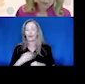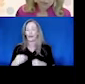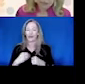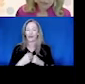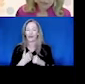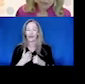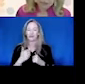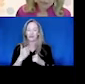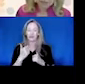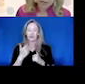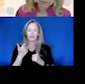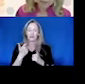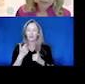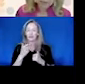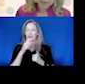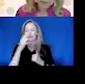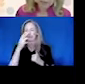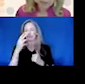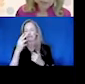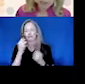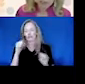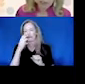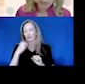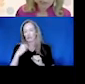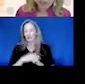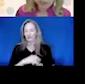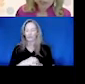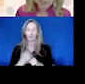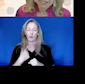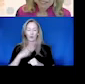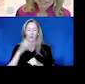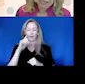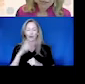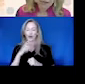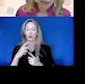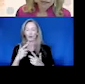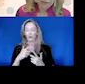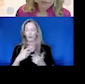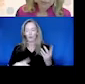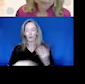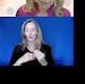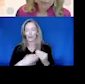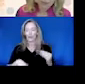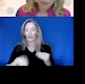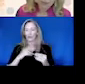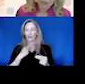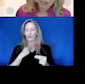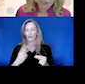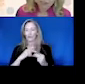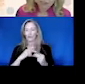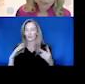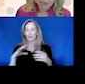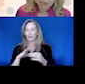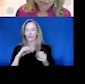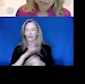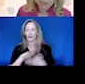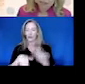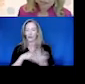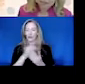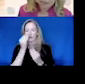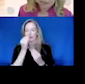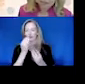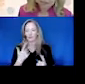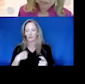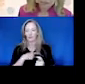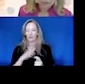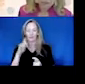so complex, we thought we would bring in some additional voices to help us tie together all the information we've heard over the last 2 days